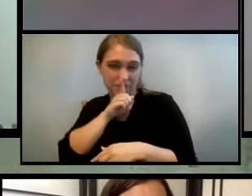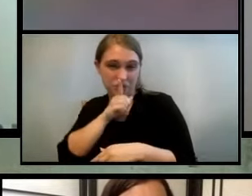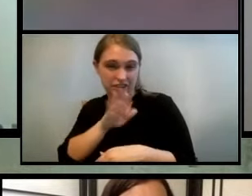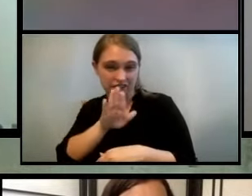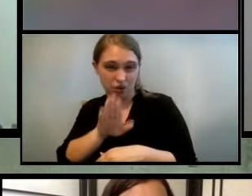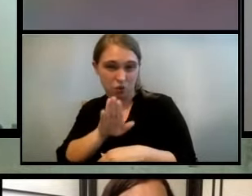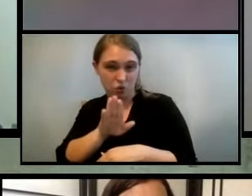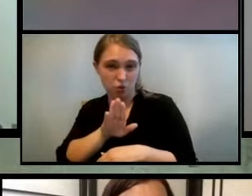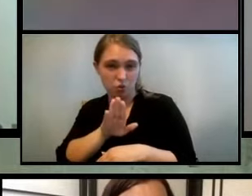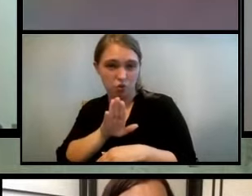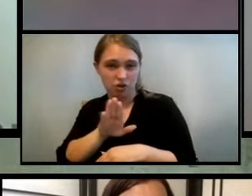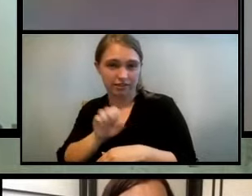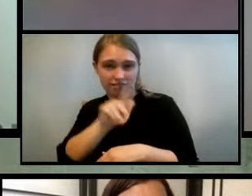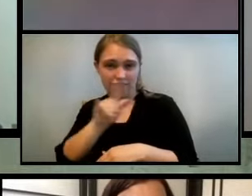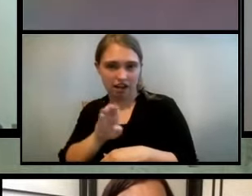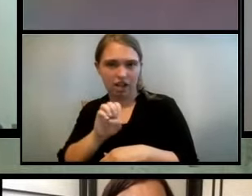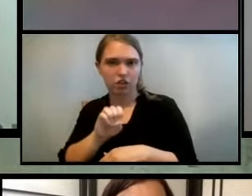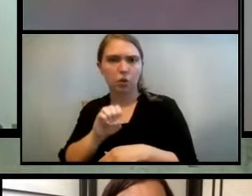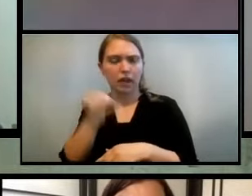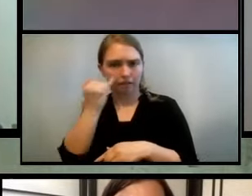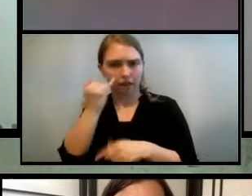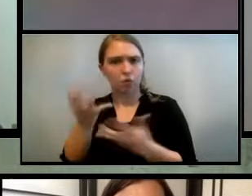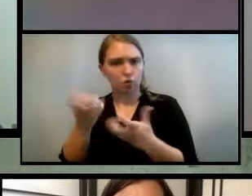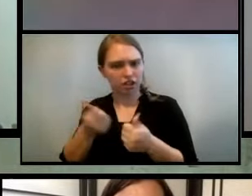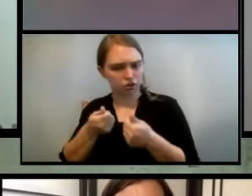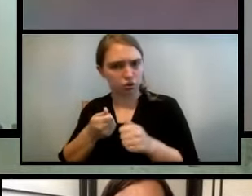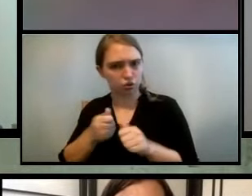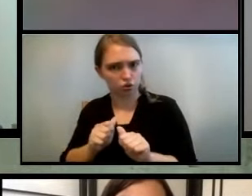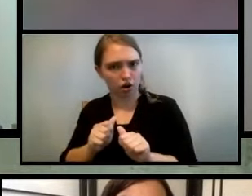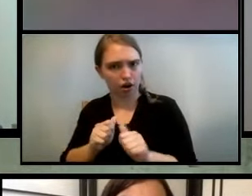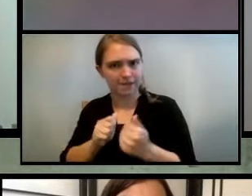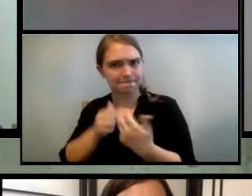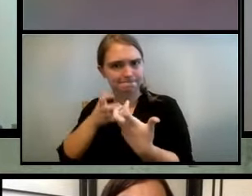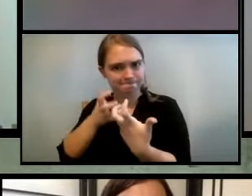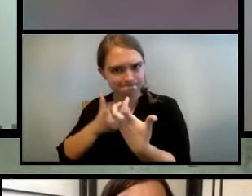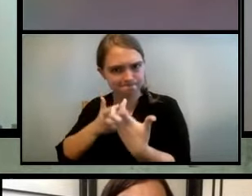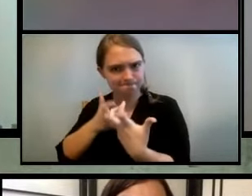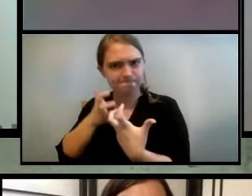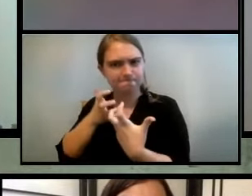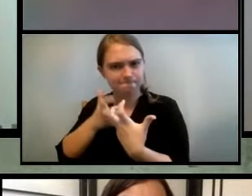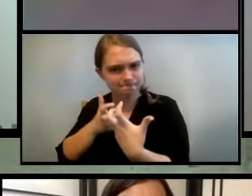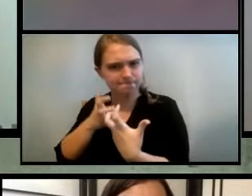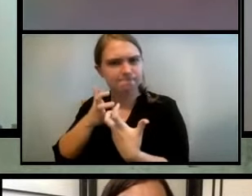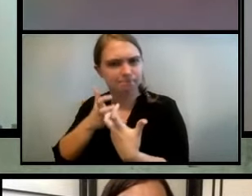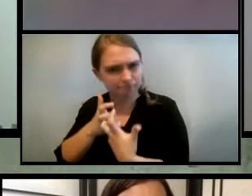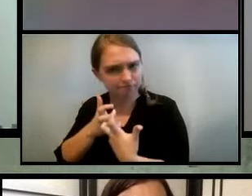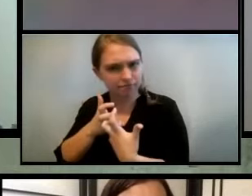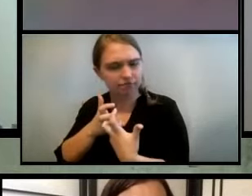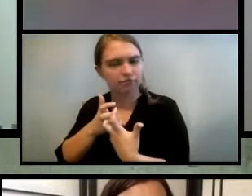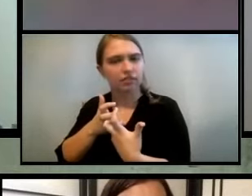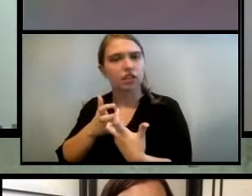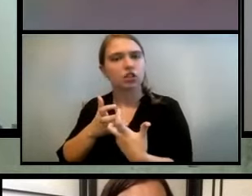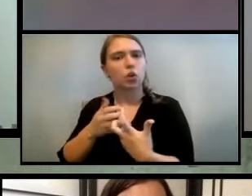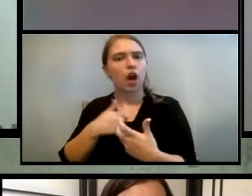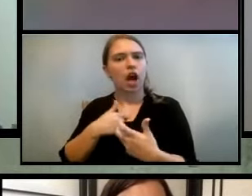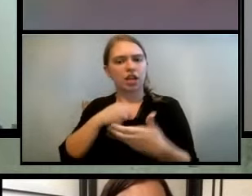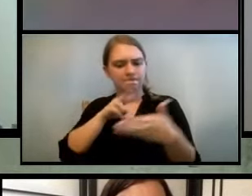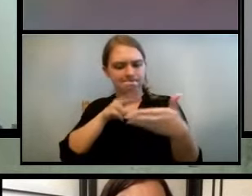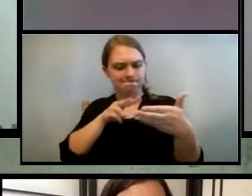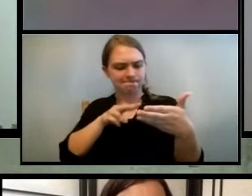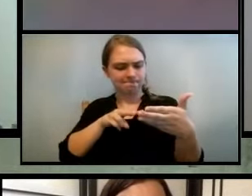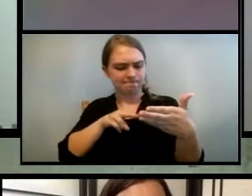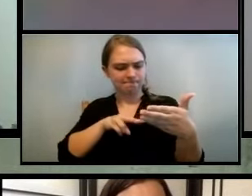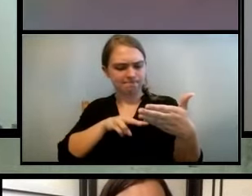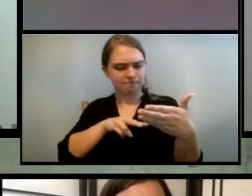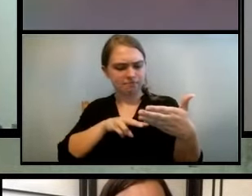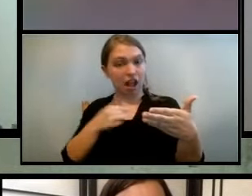a while for me, especially, to just sort of sit with those things when I've seen and engaged with them and learn how to incorporate them my